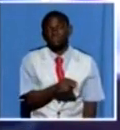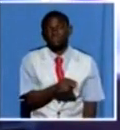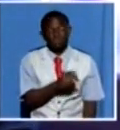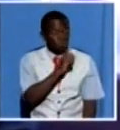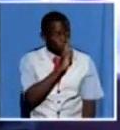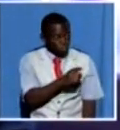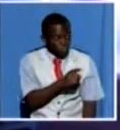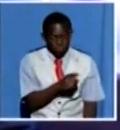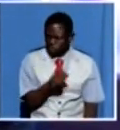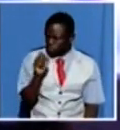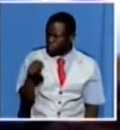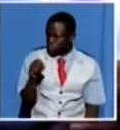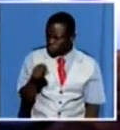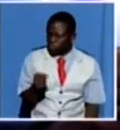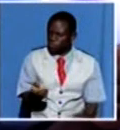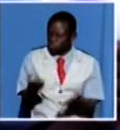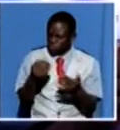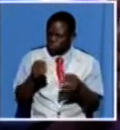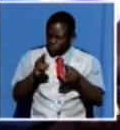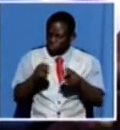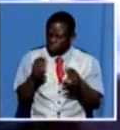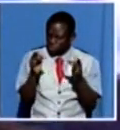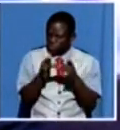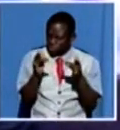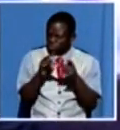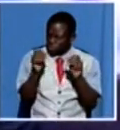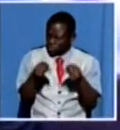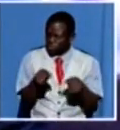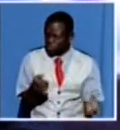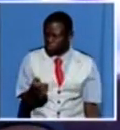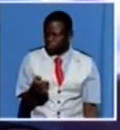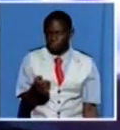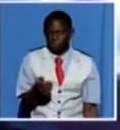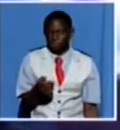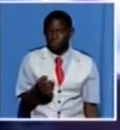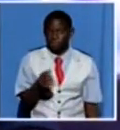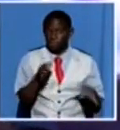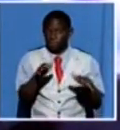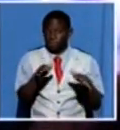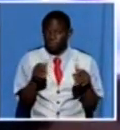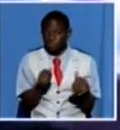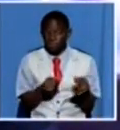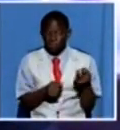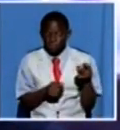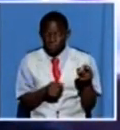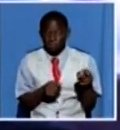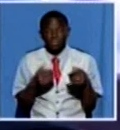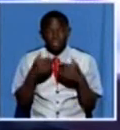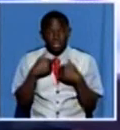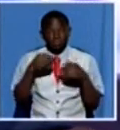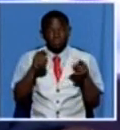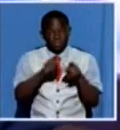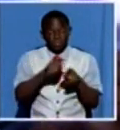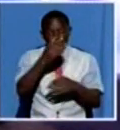made very easy. In Mutere, is it Mutere in Zimbabwe? A toll plaza like the one we built on